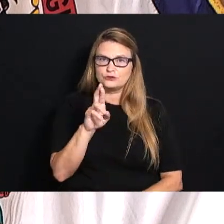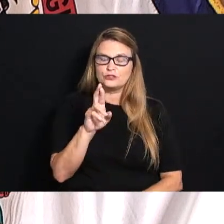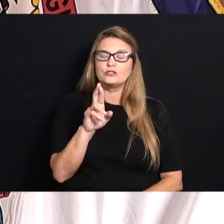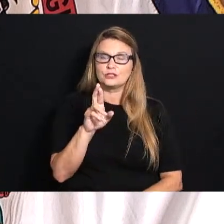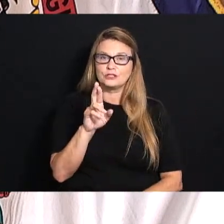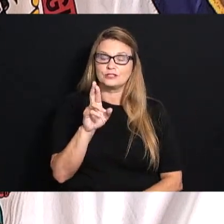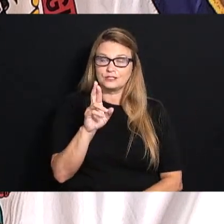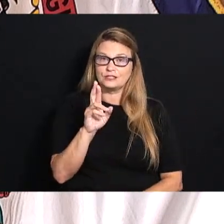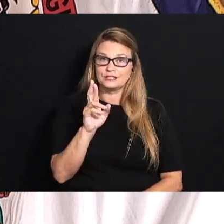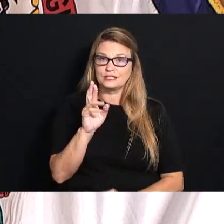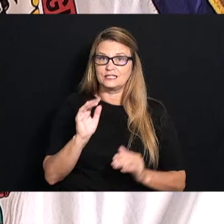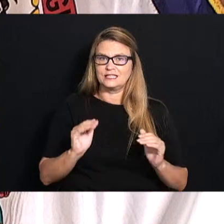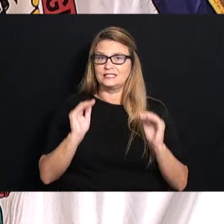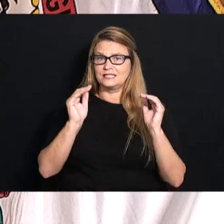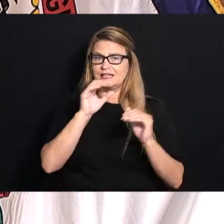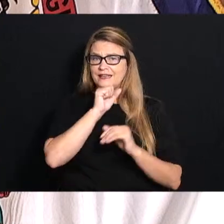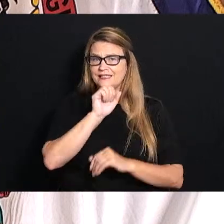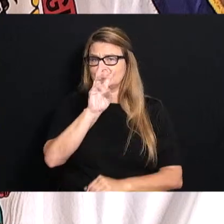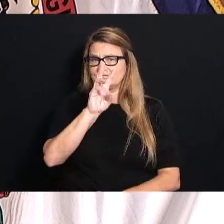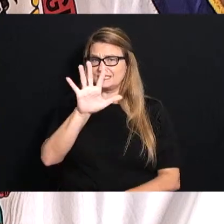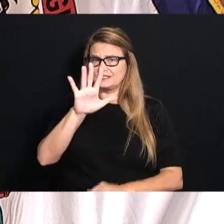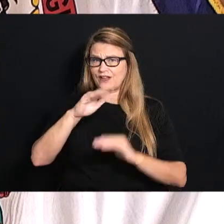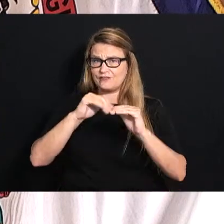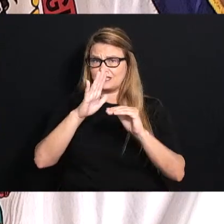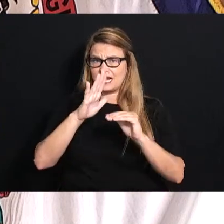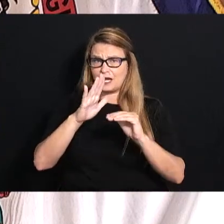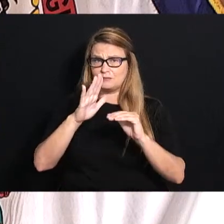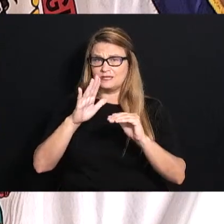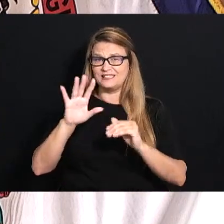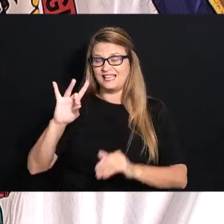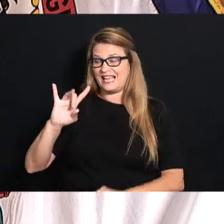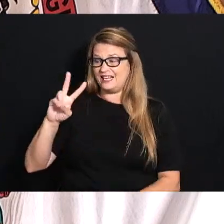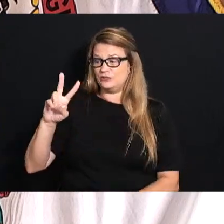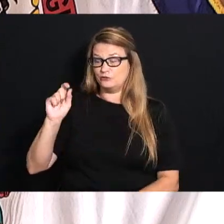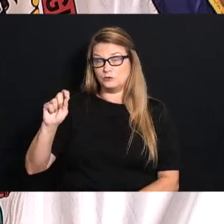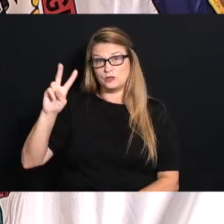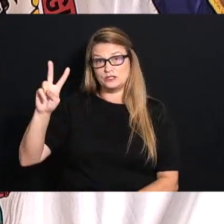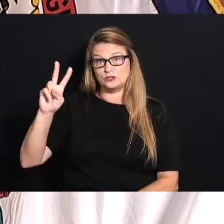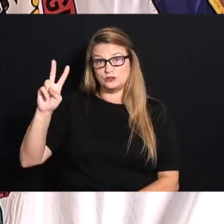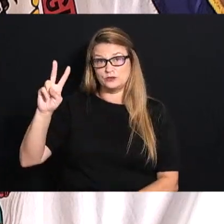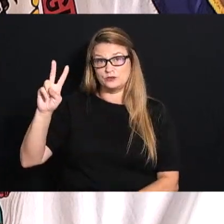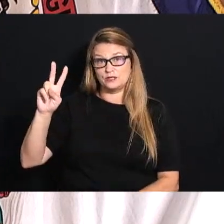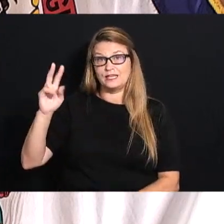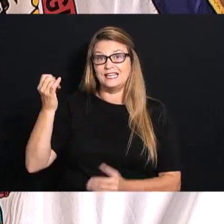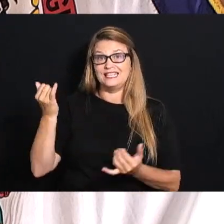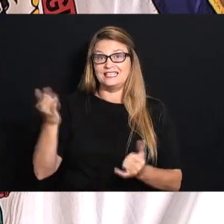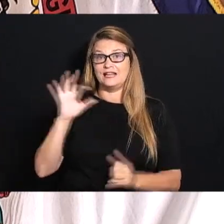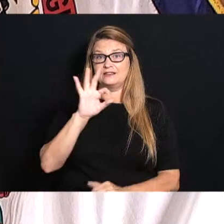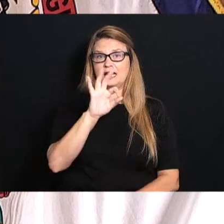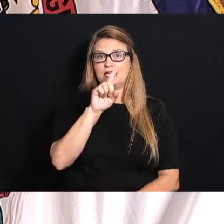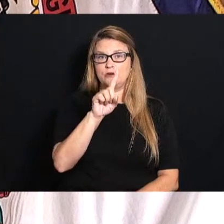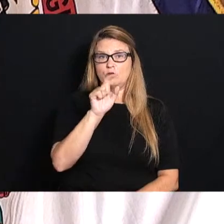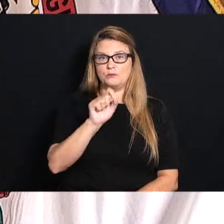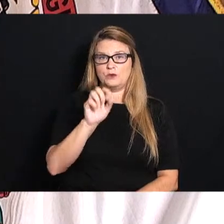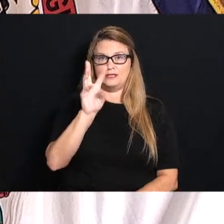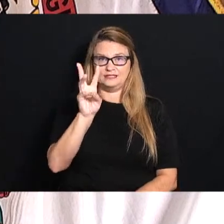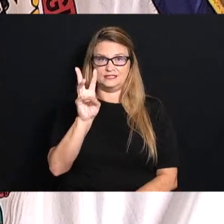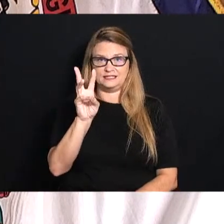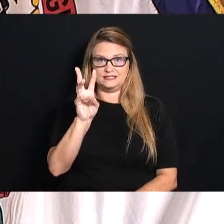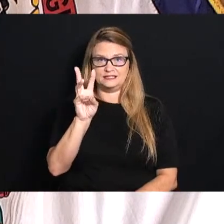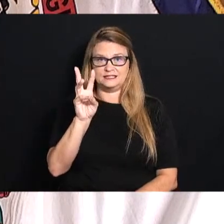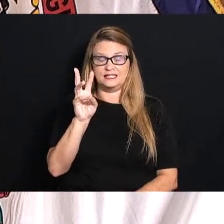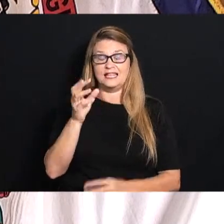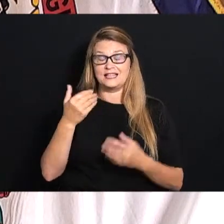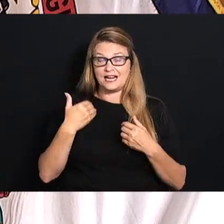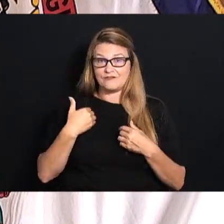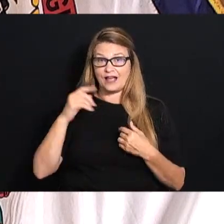up. 65 and older on our booster shots is 82.2, and we're at 91.6 that have had at